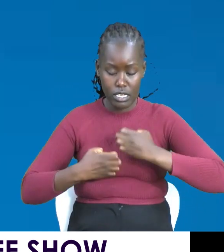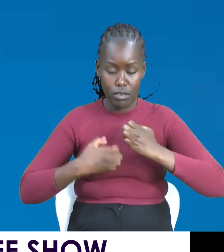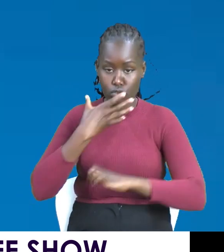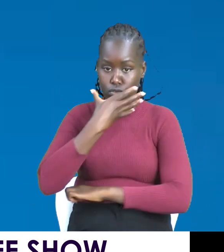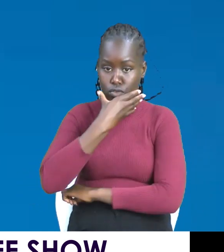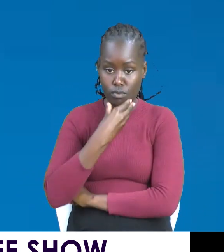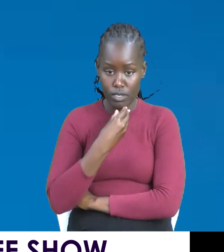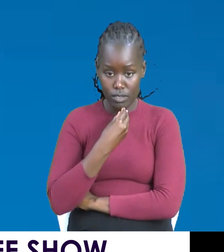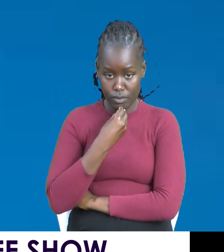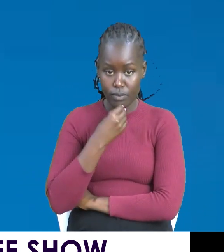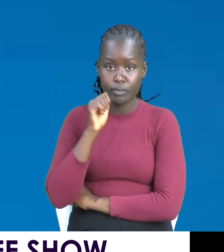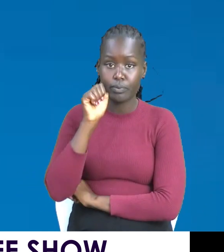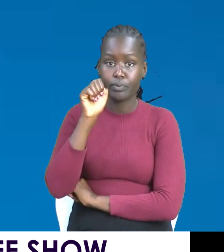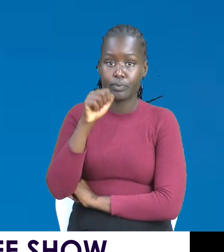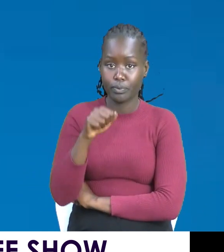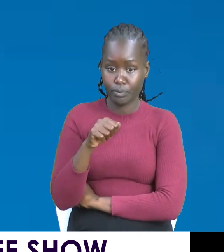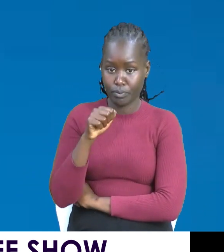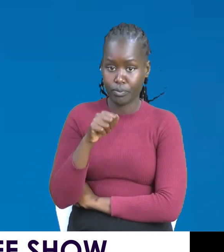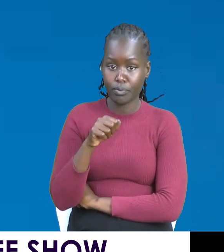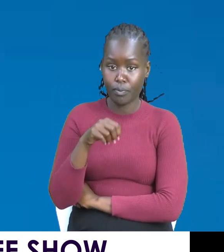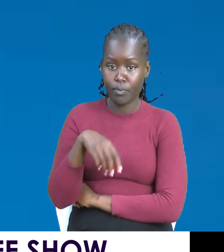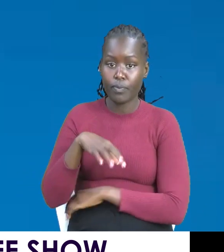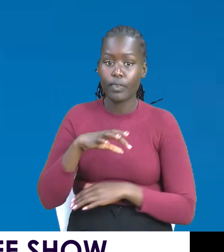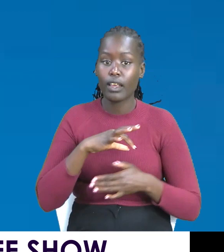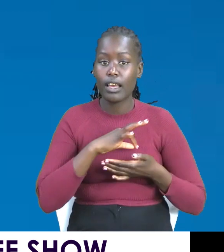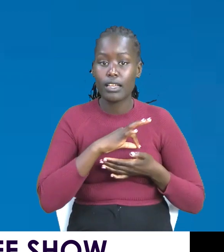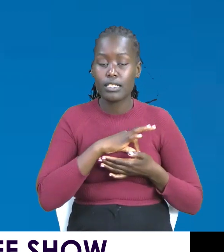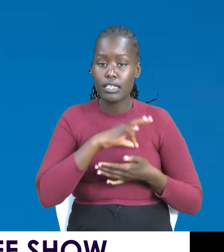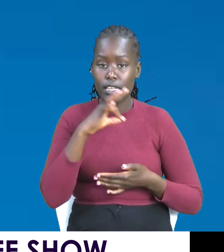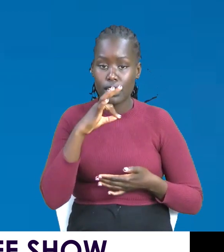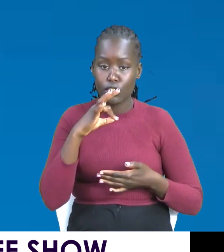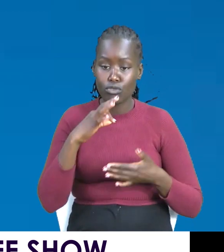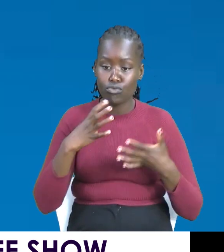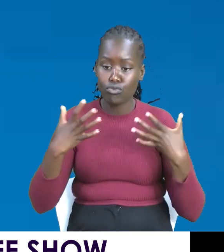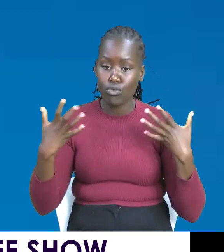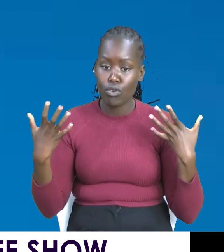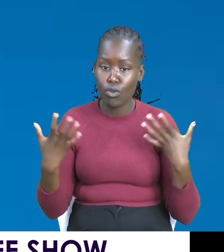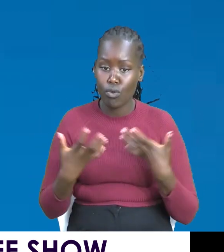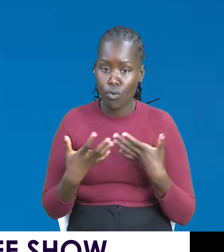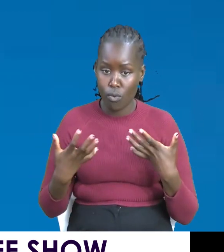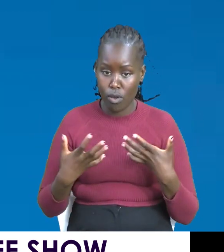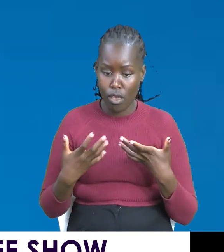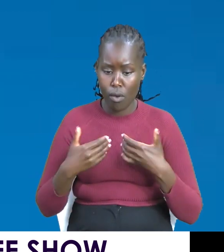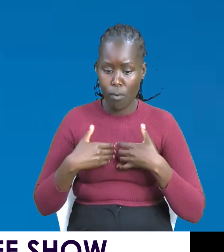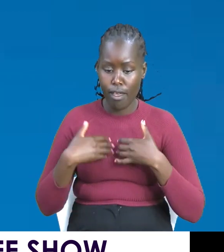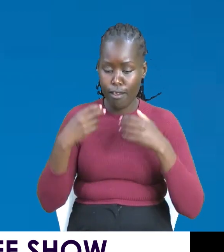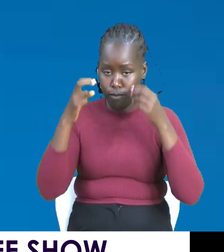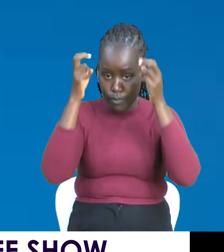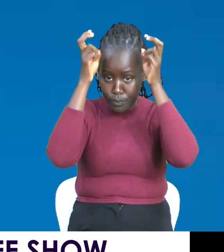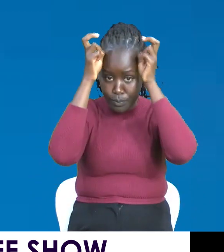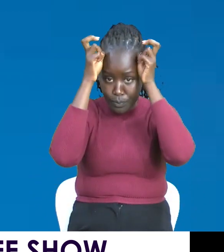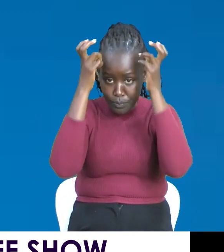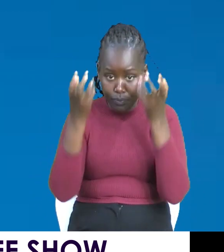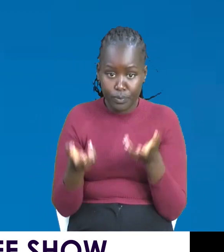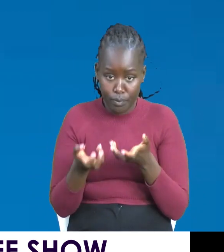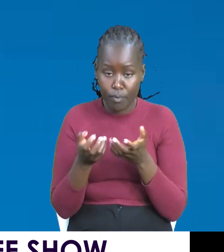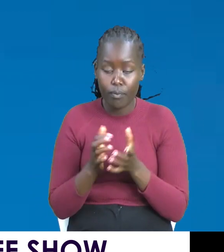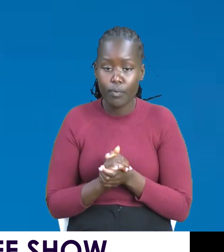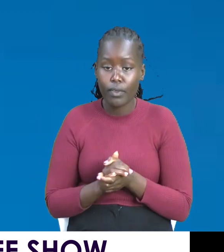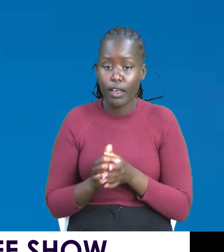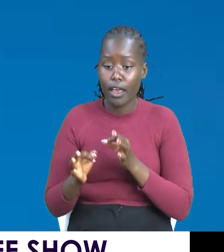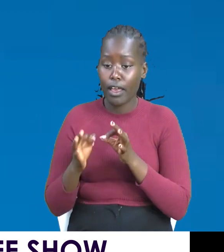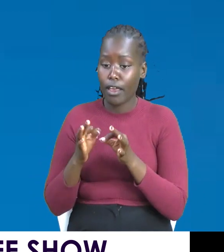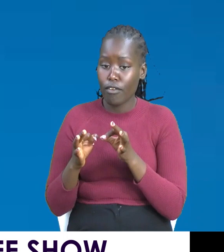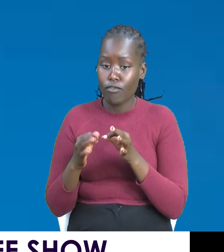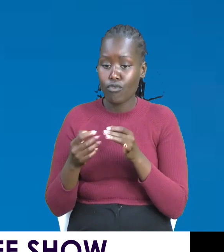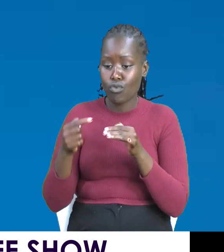men. Yeah. It is in the soul. That is where lies a lot of evil. If only you could